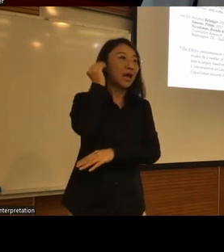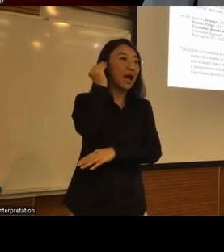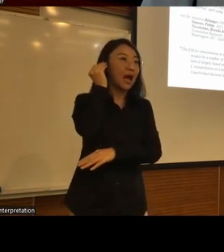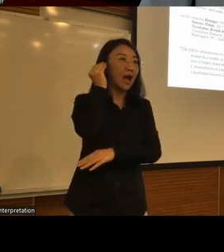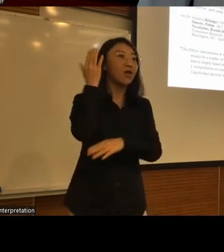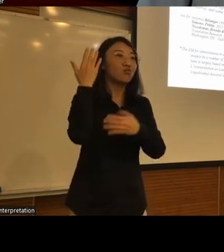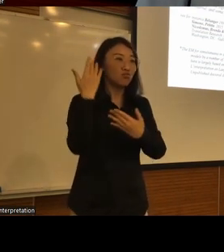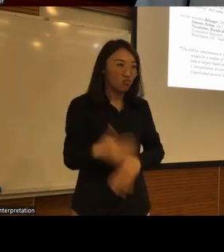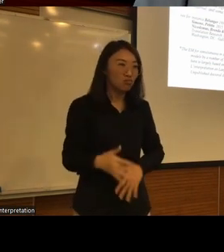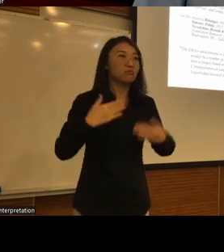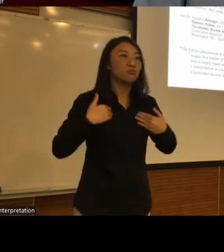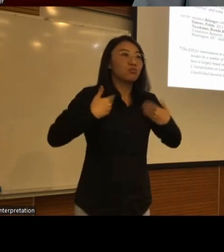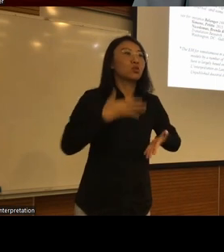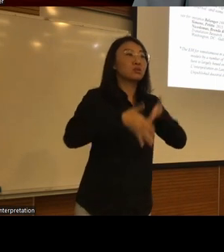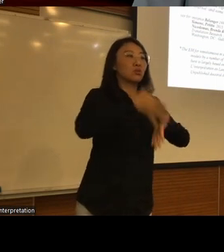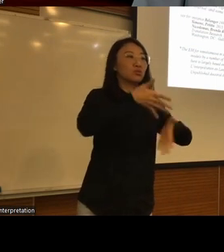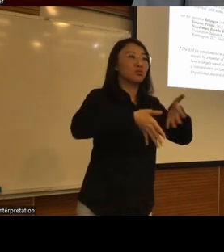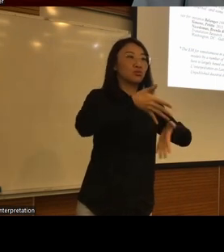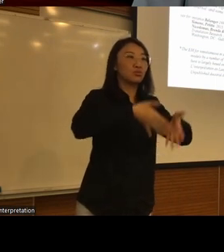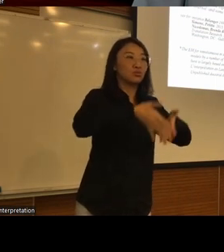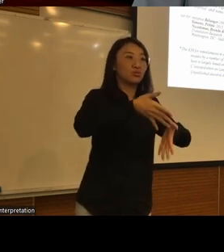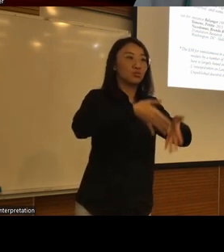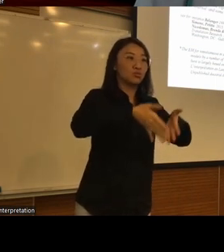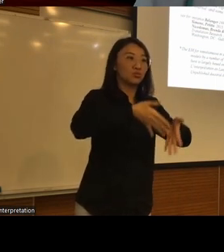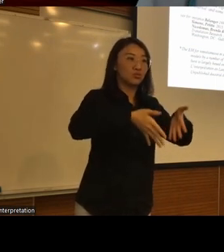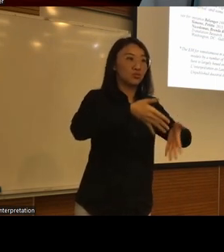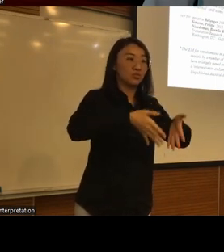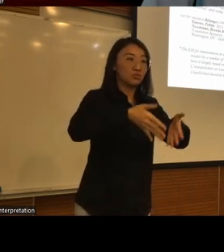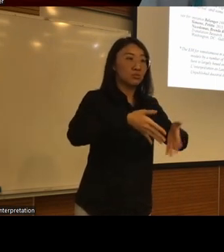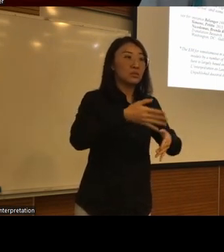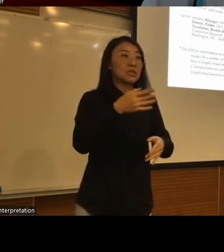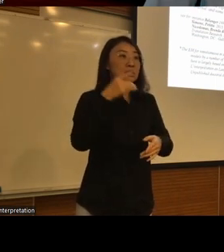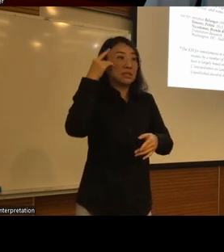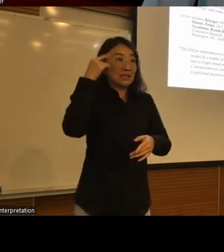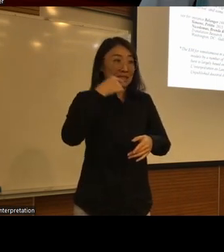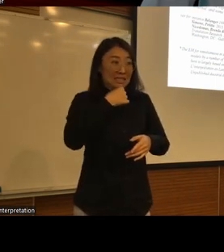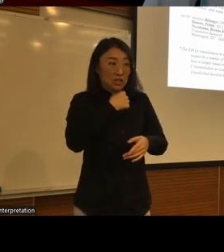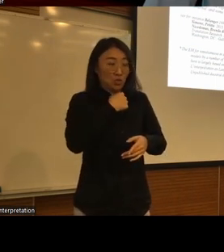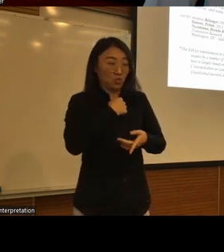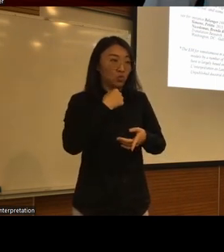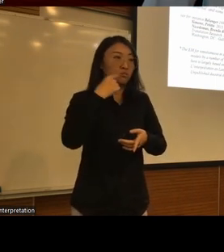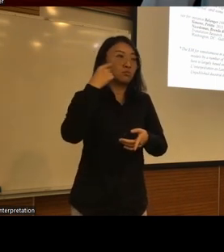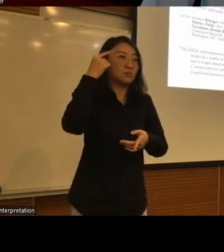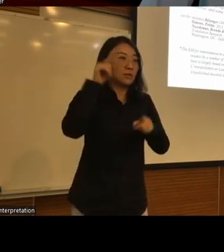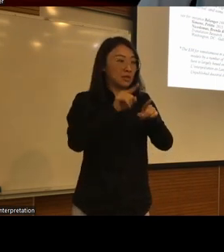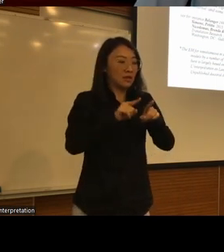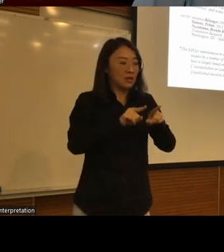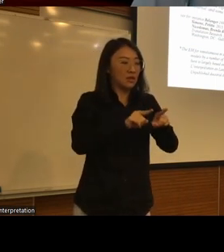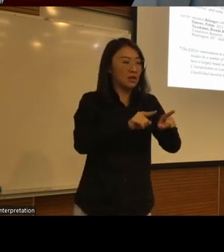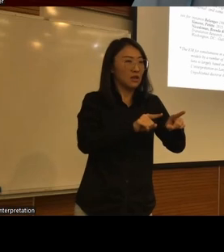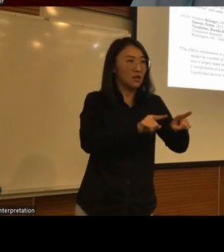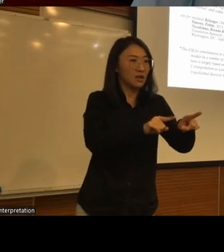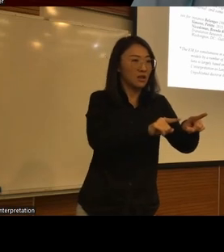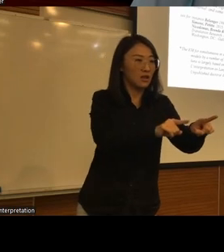They have to produce in sign language. They need to have a certain lag.